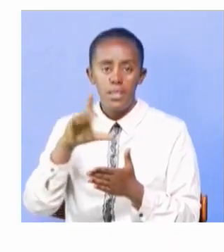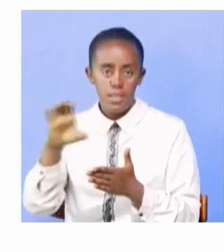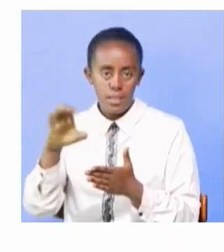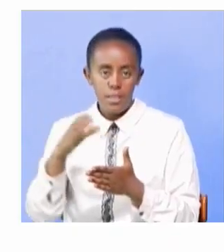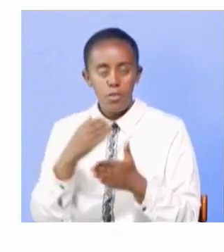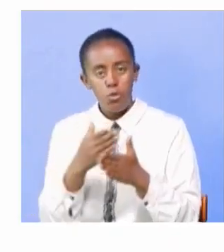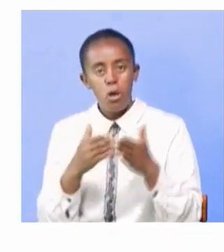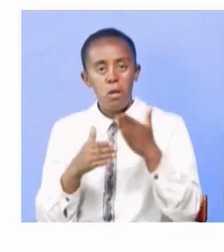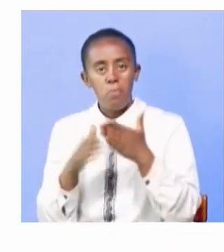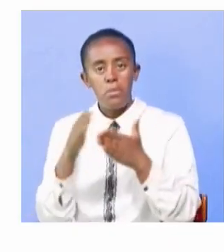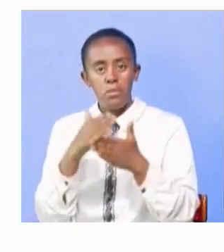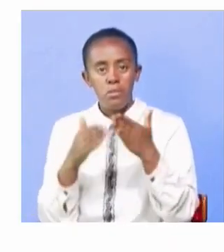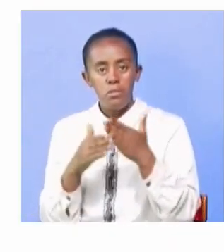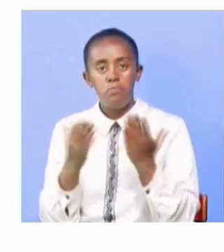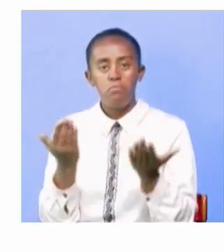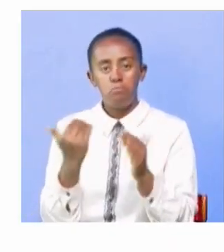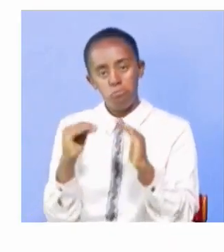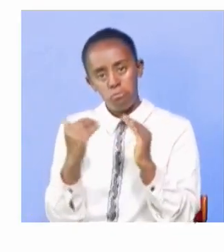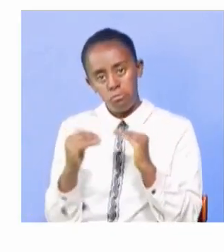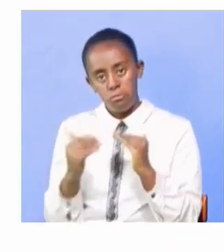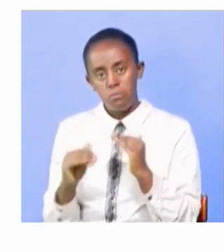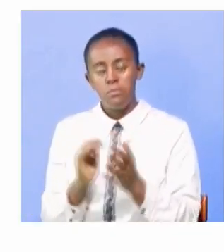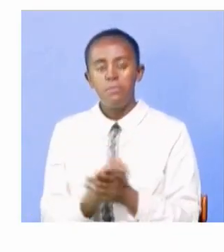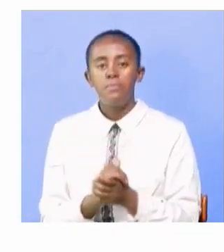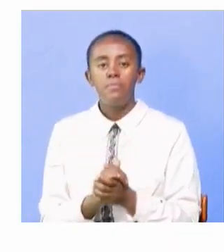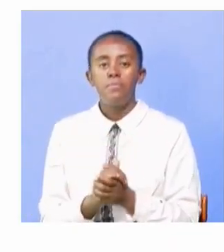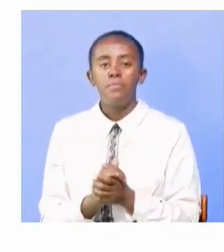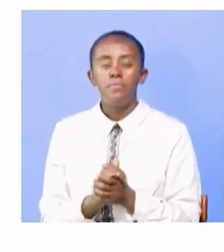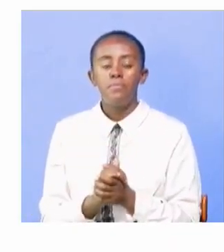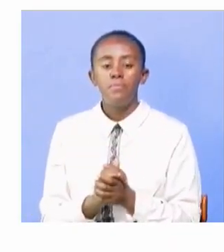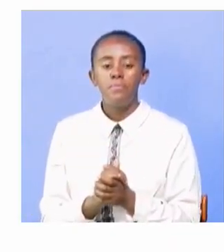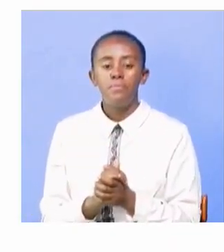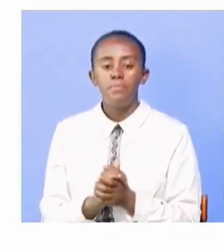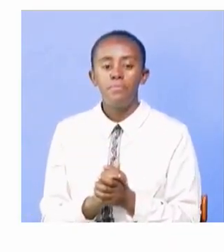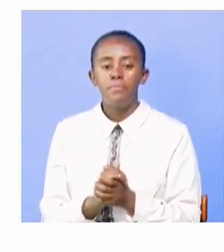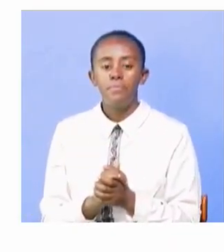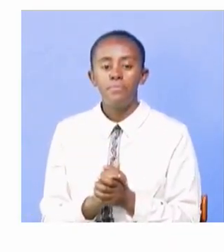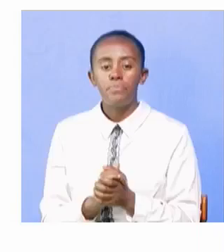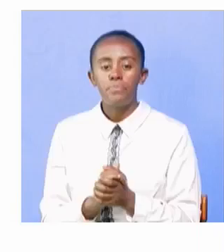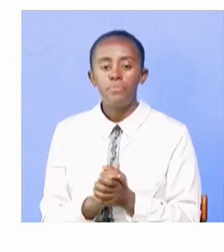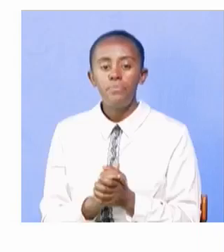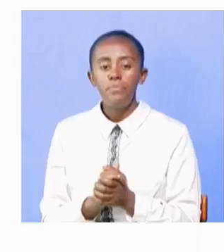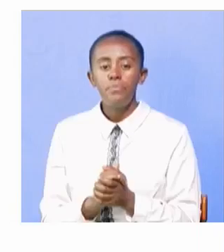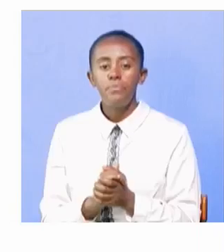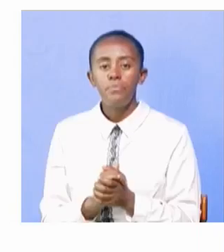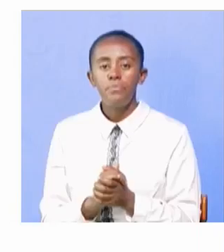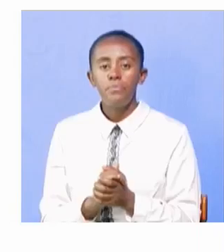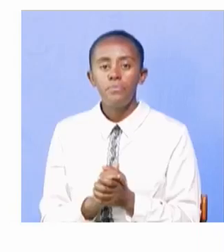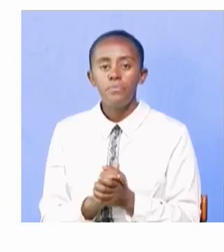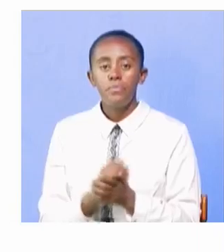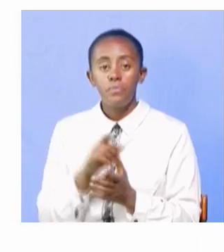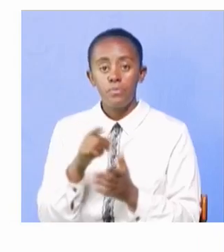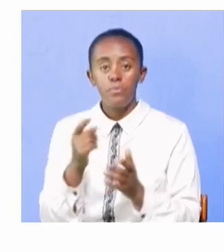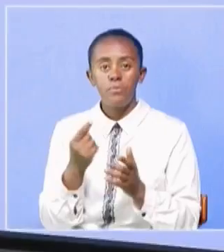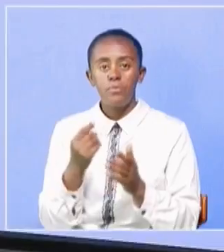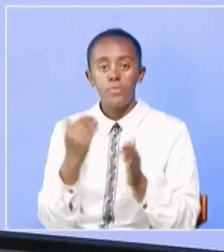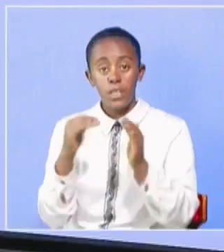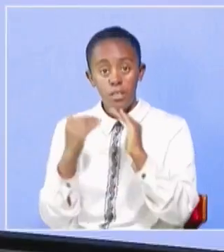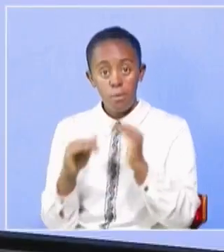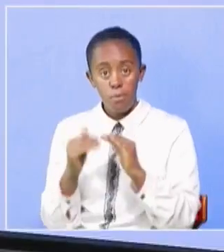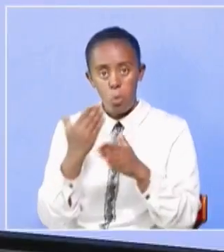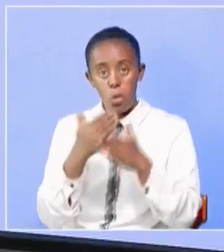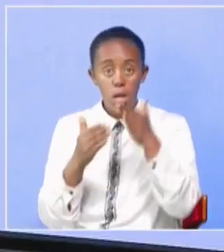Gradable antonyms. Gradable antonyms are